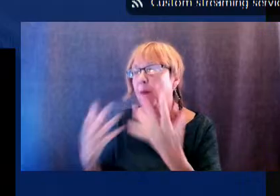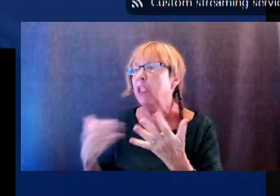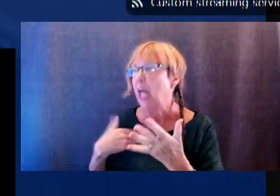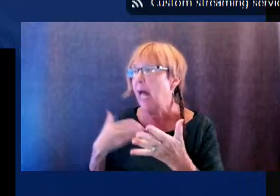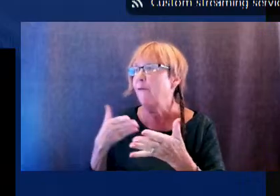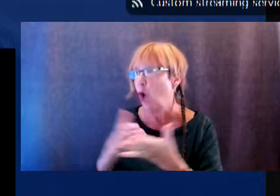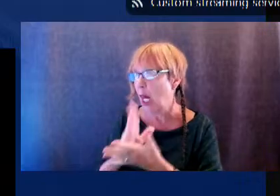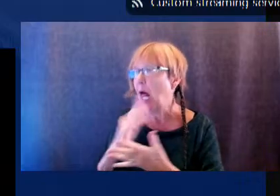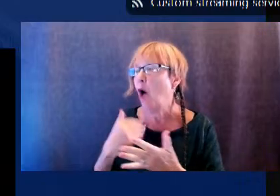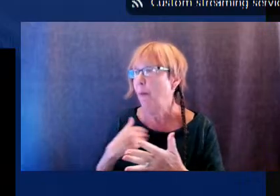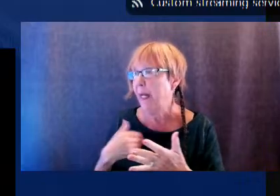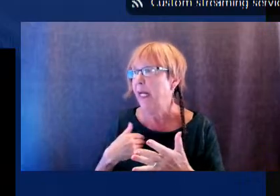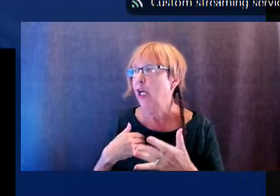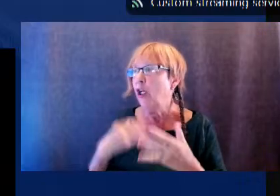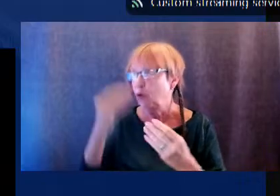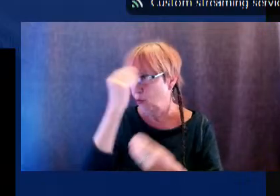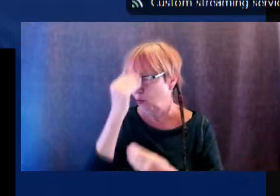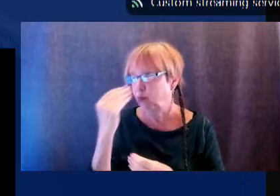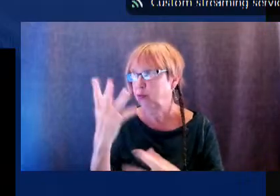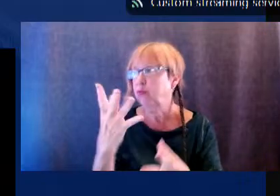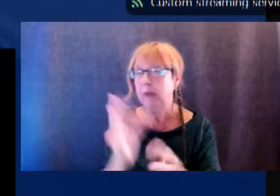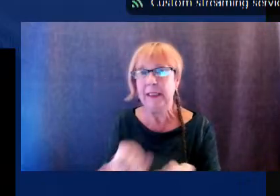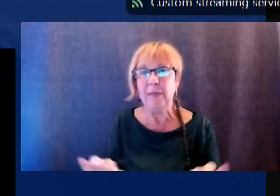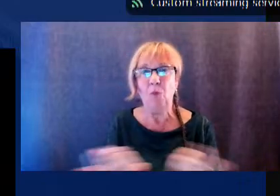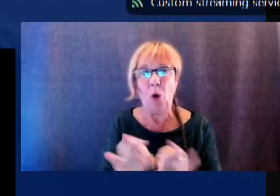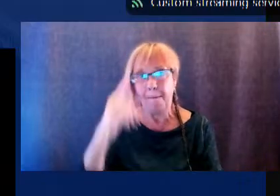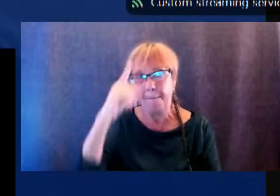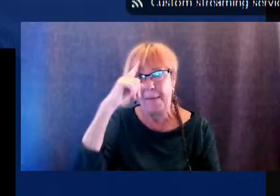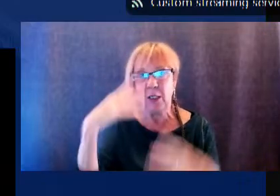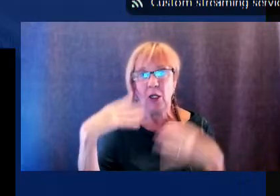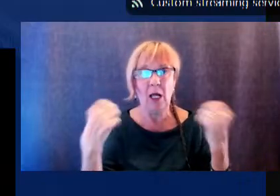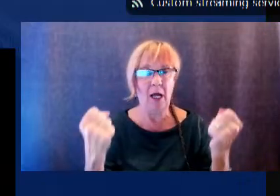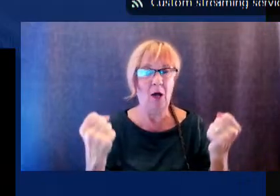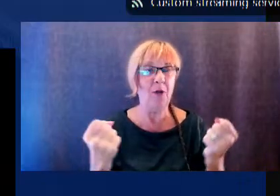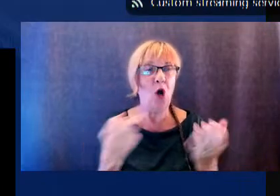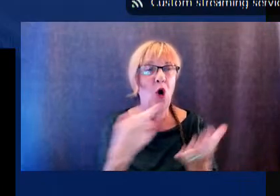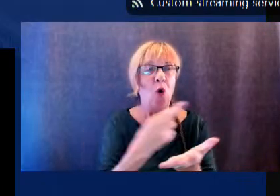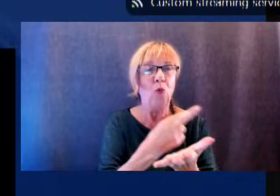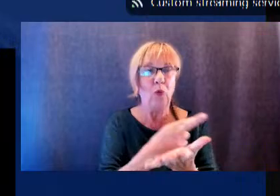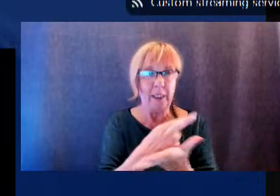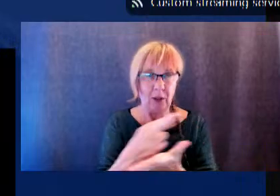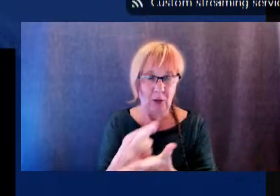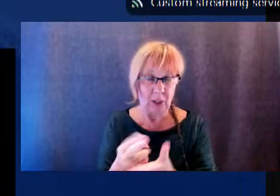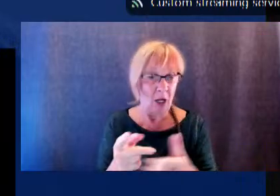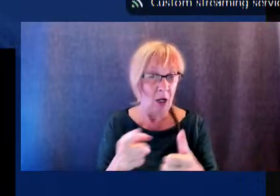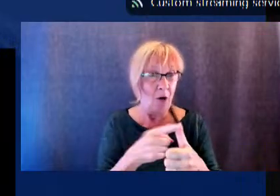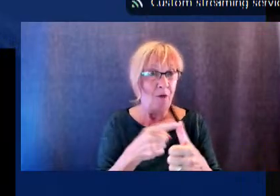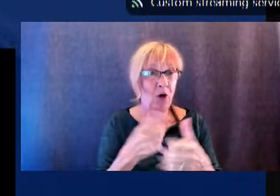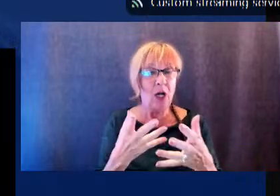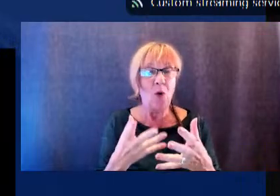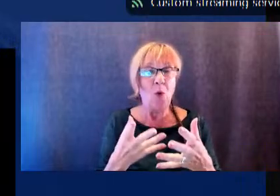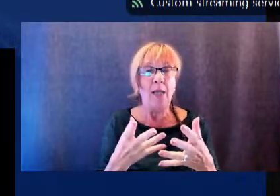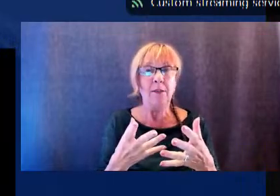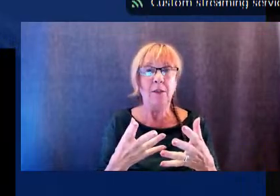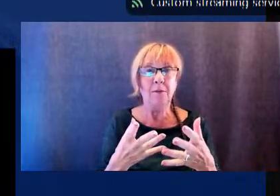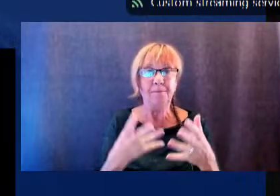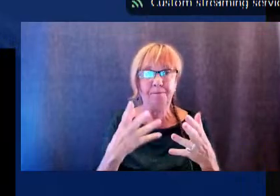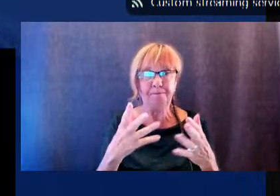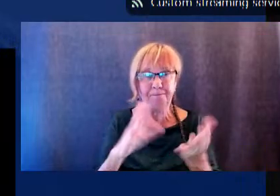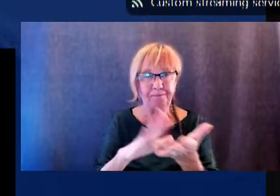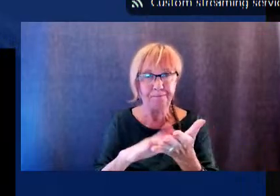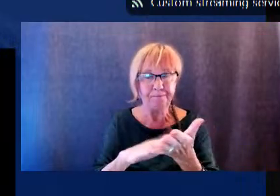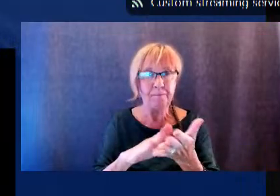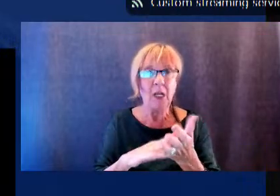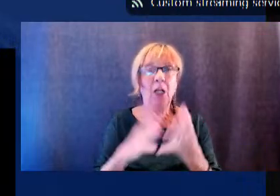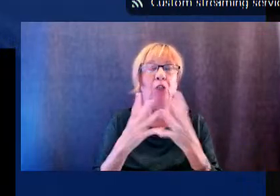opportunity today to share about some important mental health resources. So first and foremost, I want to acknowledge the immense